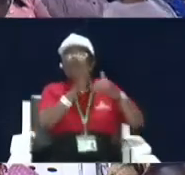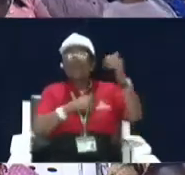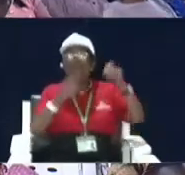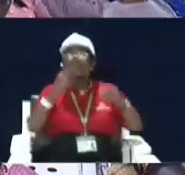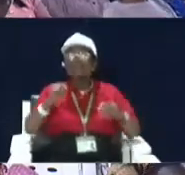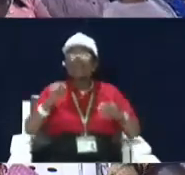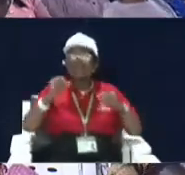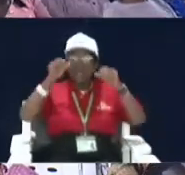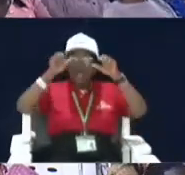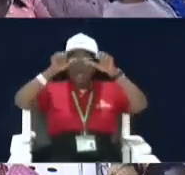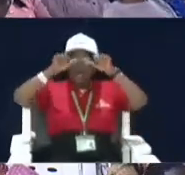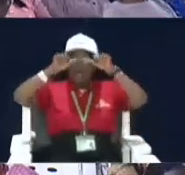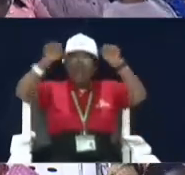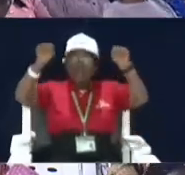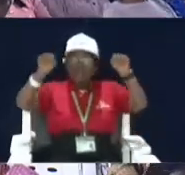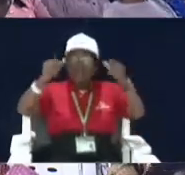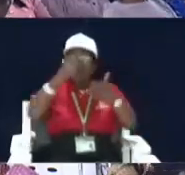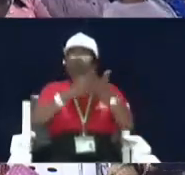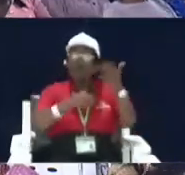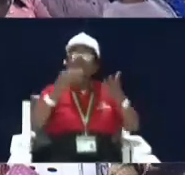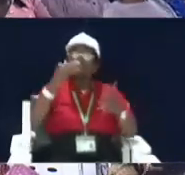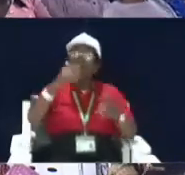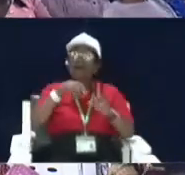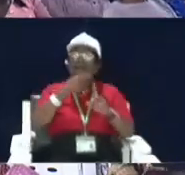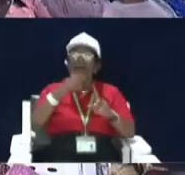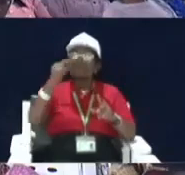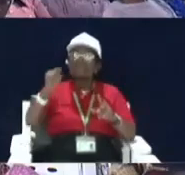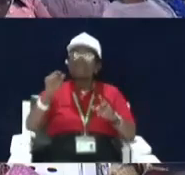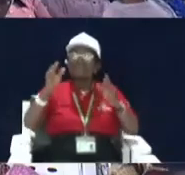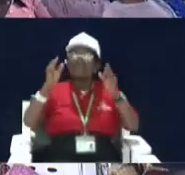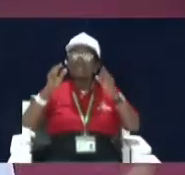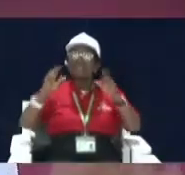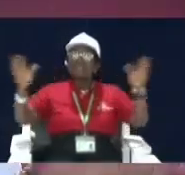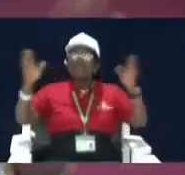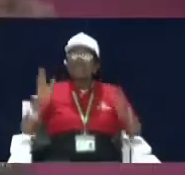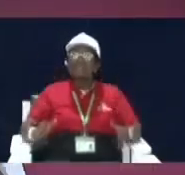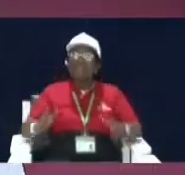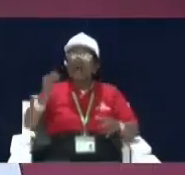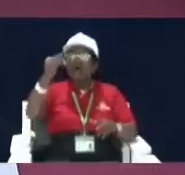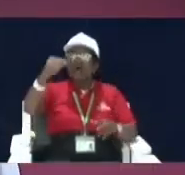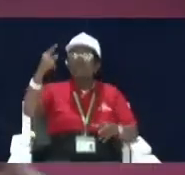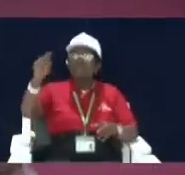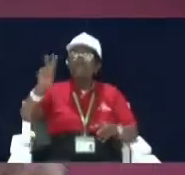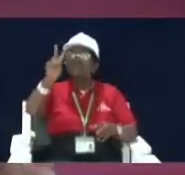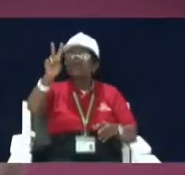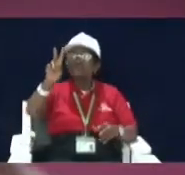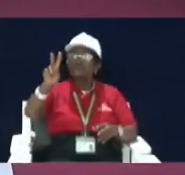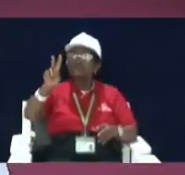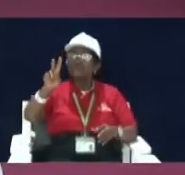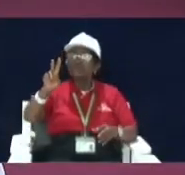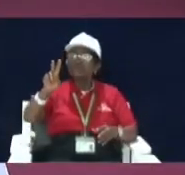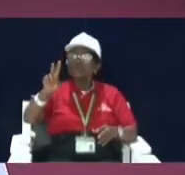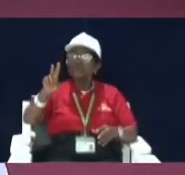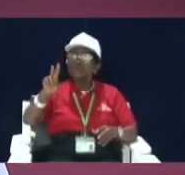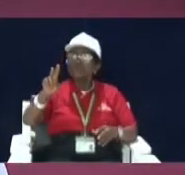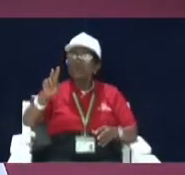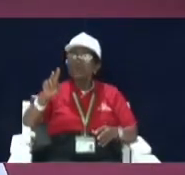What about the bigger of the two? If the lesser is that big, the bigger of the two became a